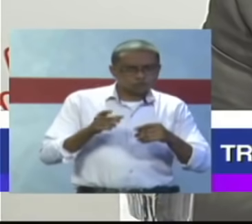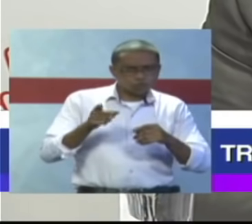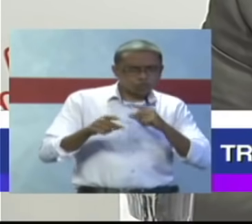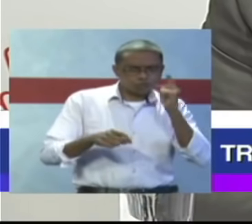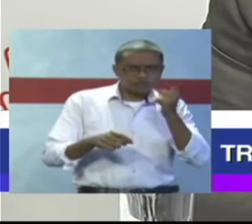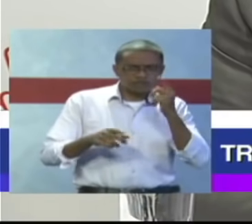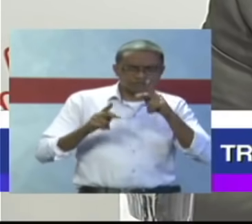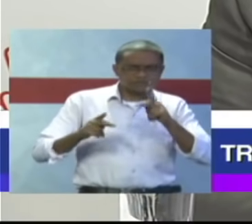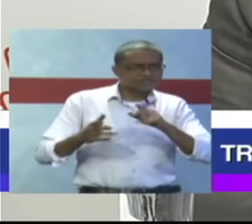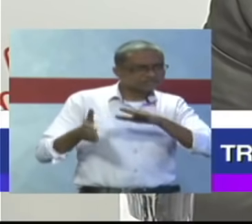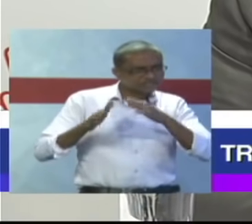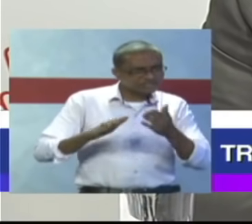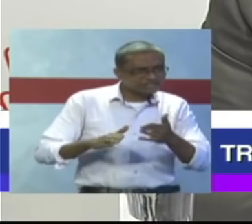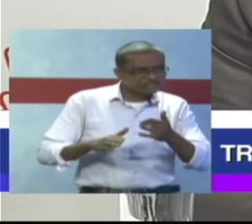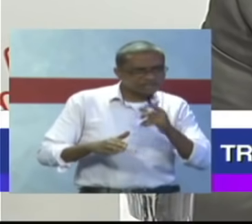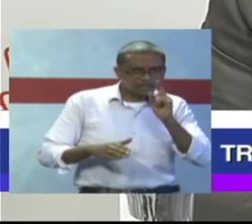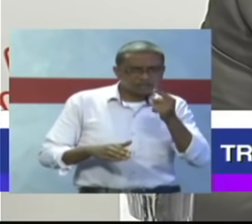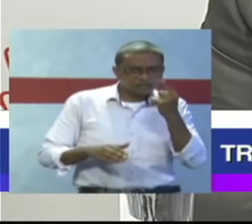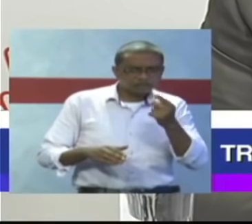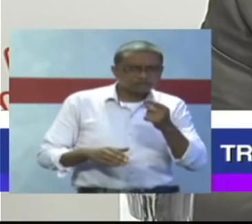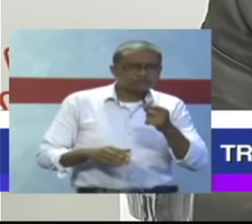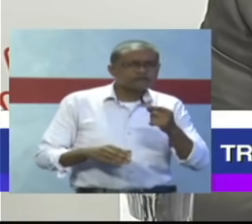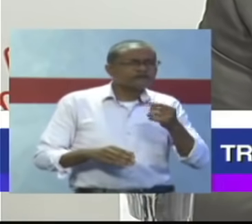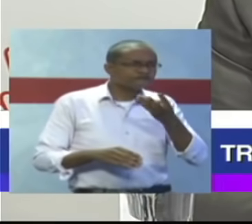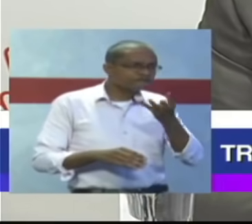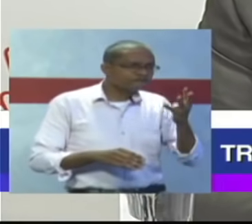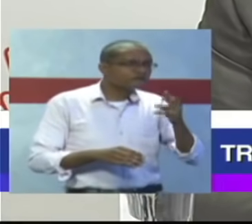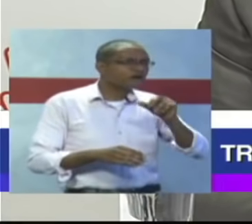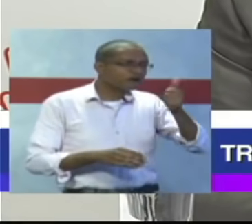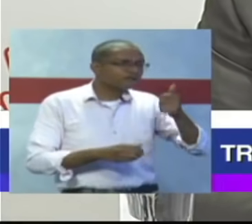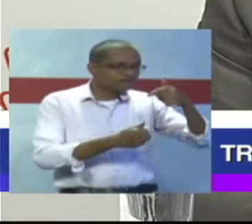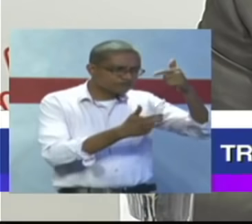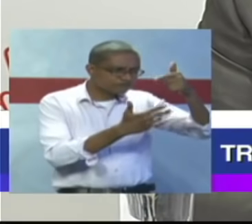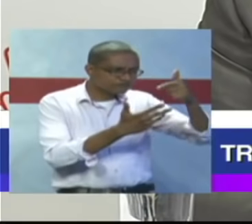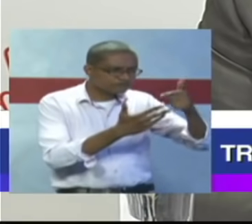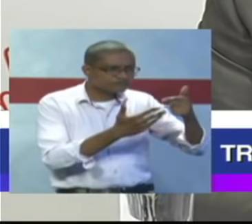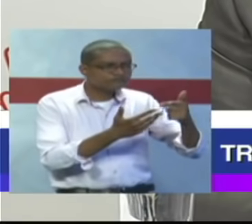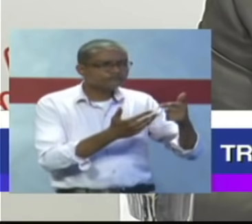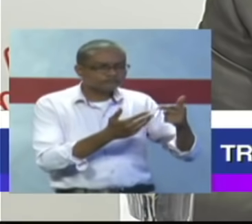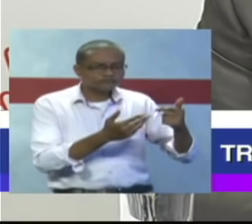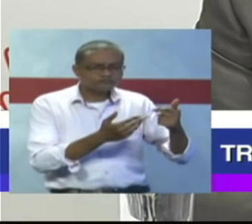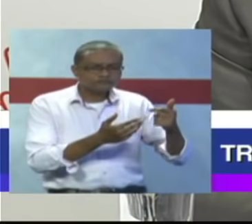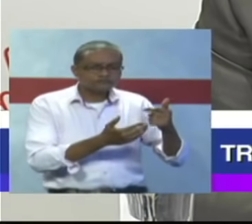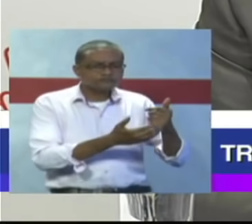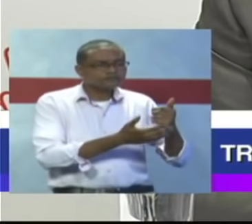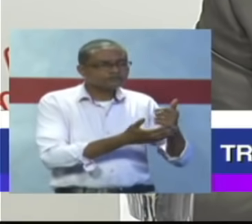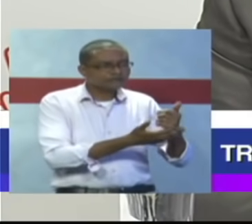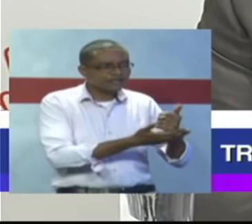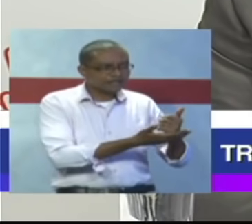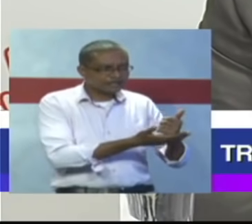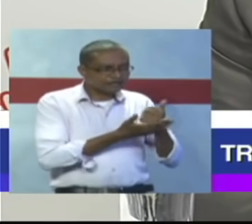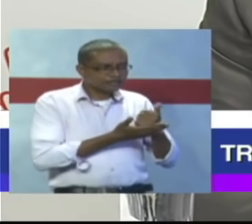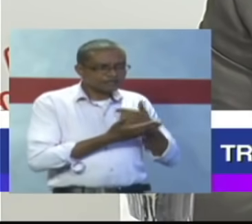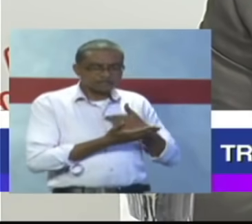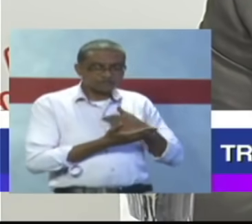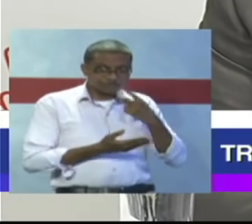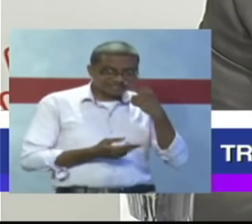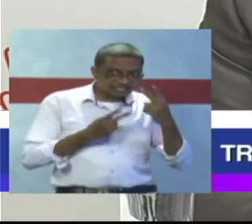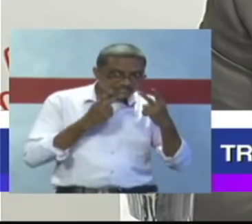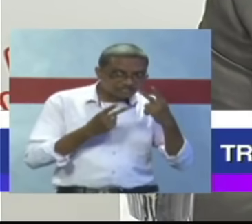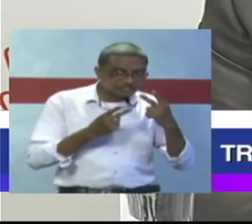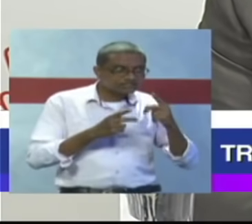it's not just someone dying, but a few other things that would really give us the impetus to check for variants.